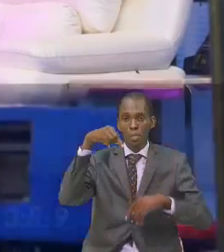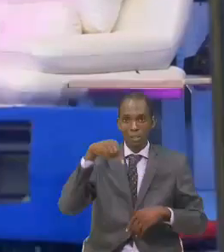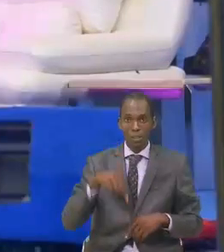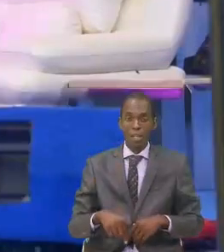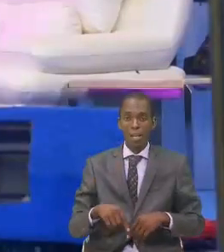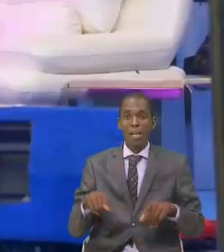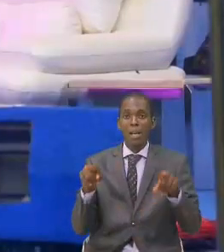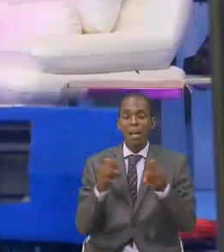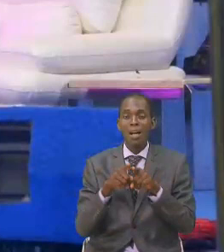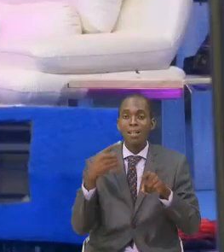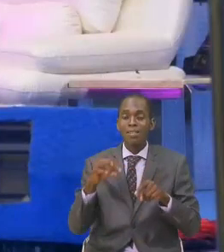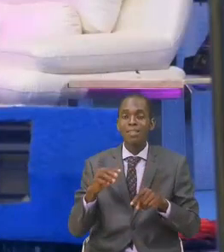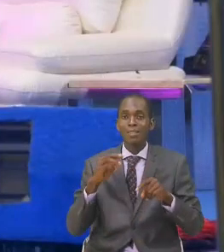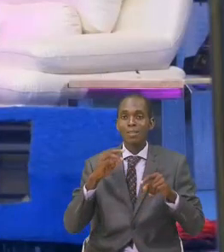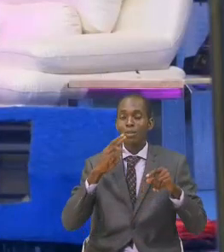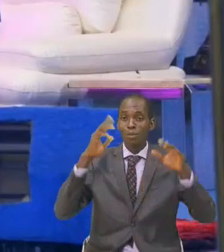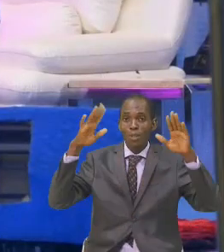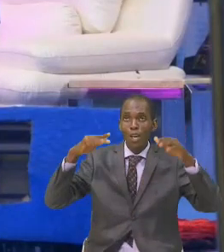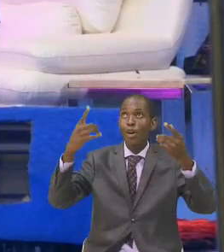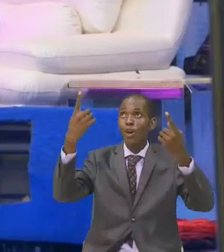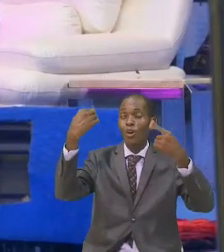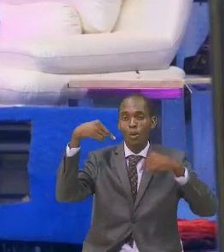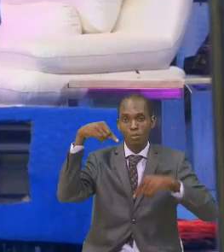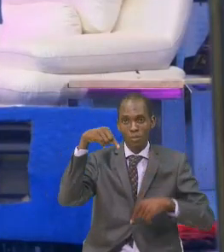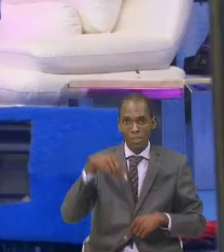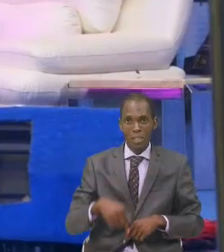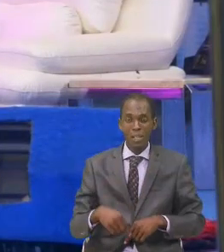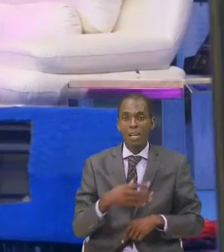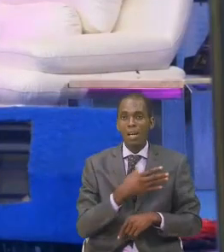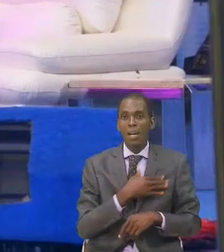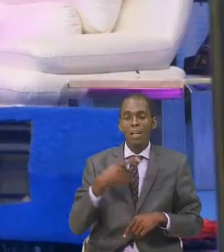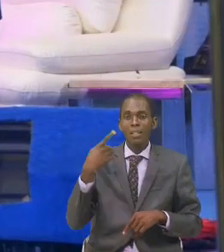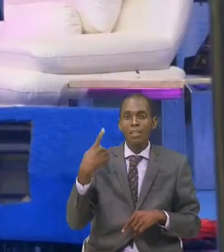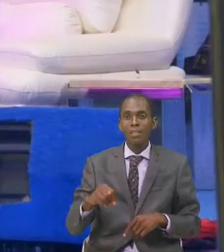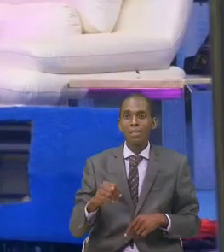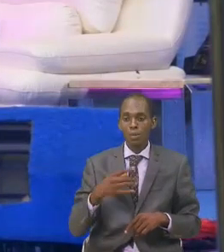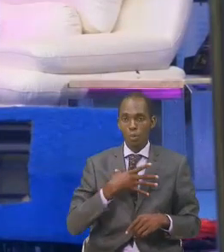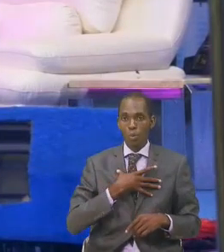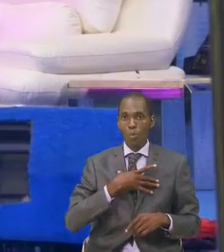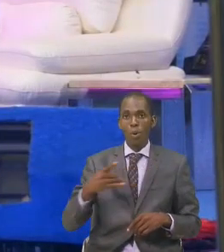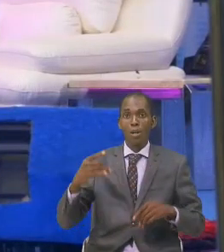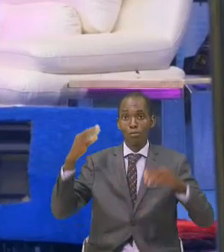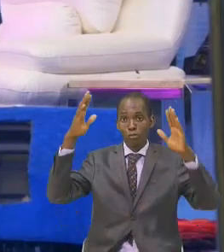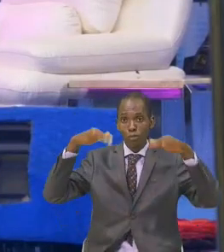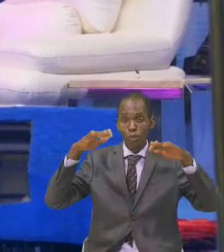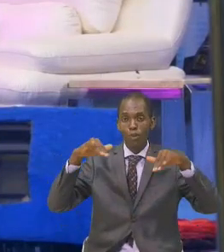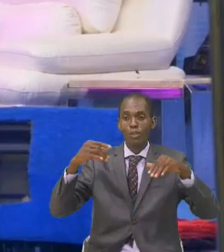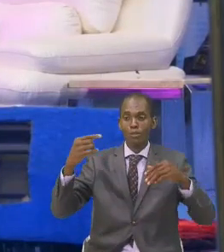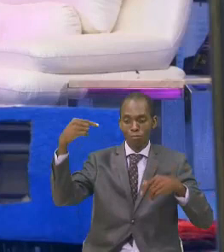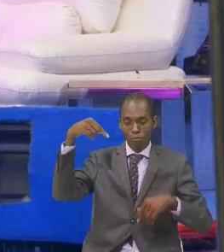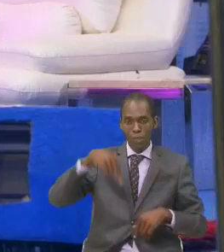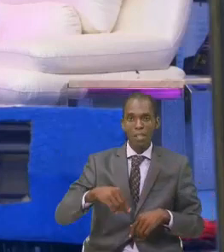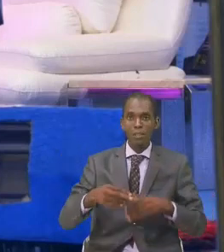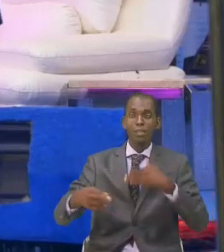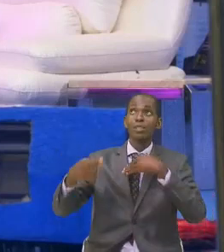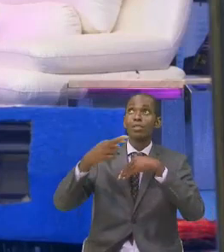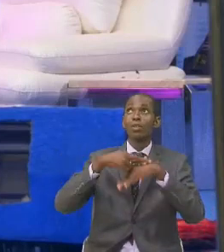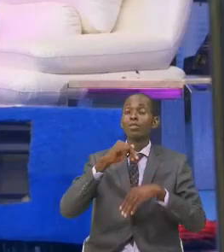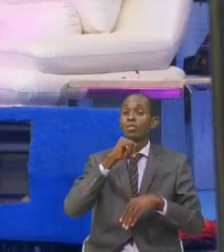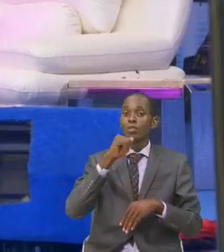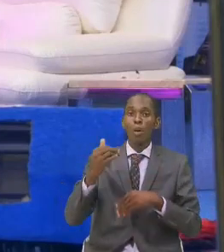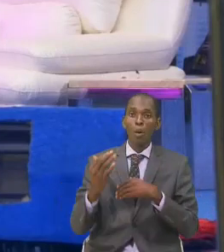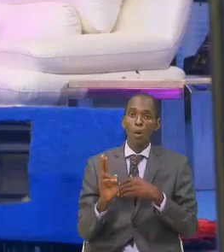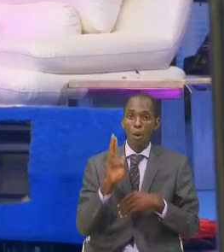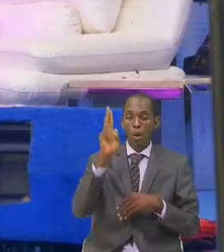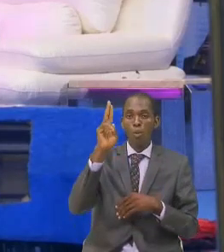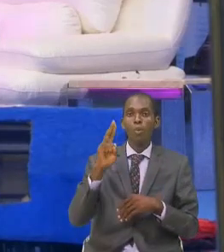the rain cometh down, as the rain cometh down, and the snow from